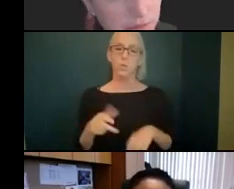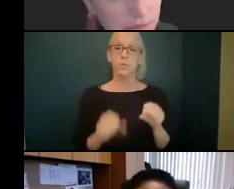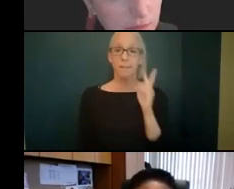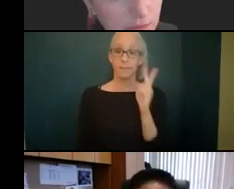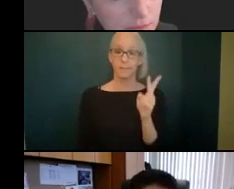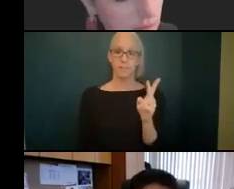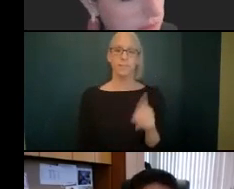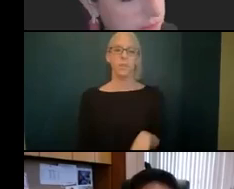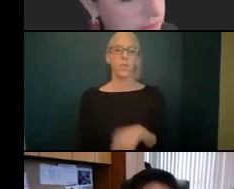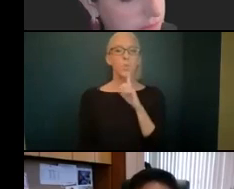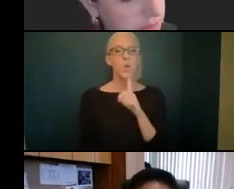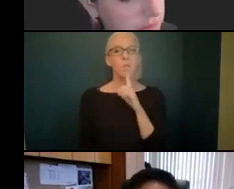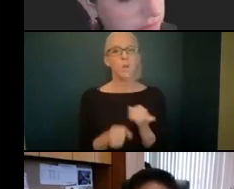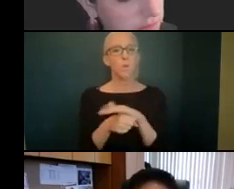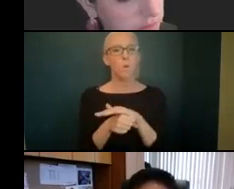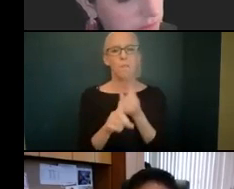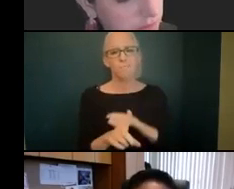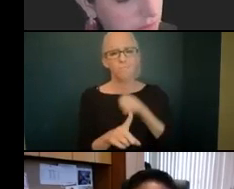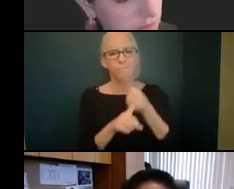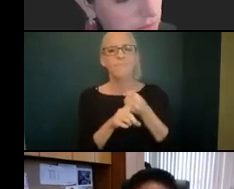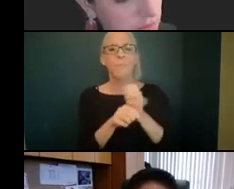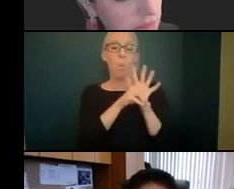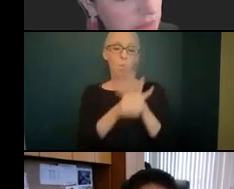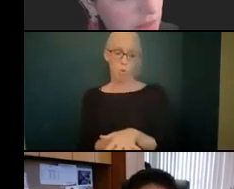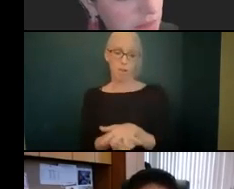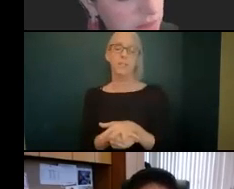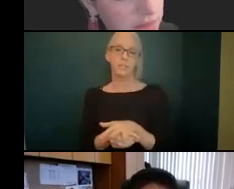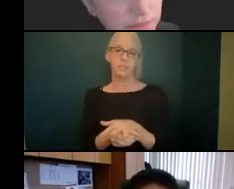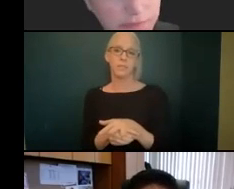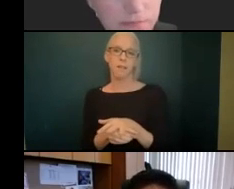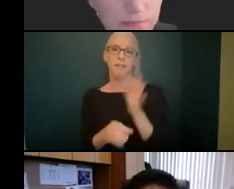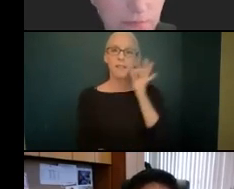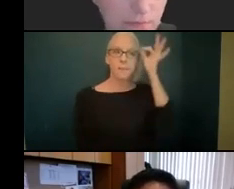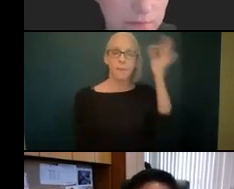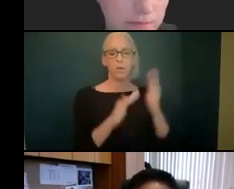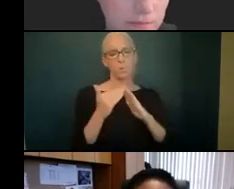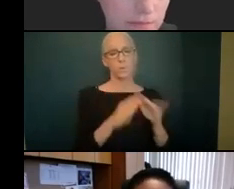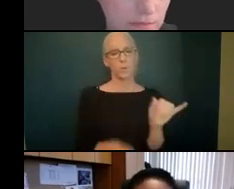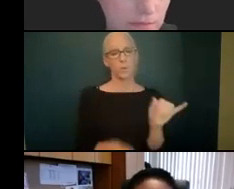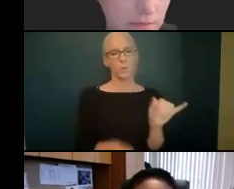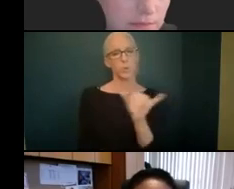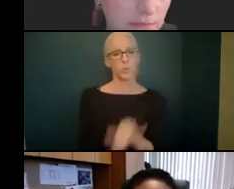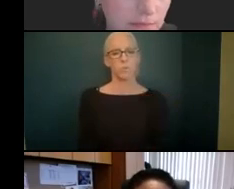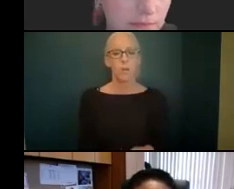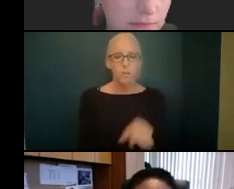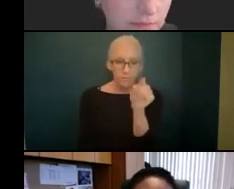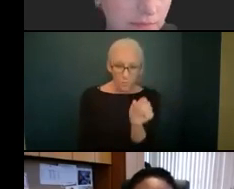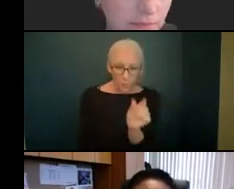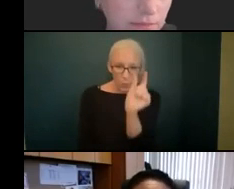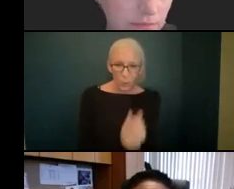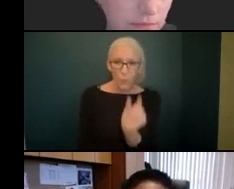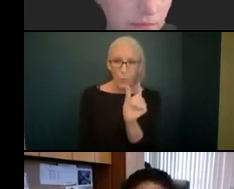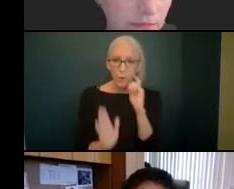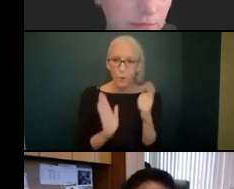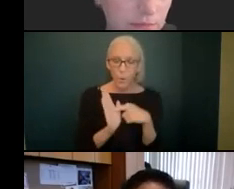really, the epidemic hit minority communities much harder, including Native Americans over here. But what this little space here represents are the deaths